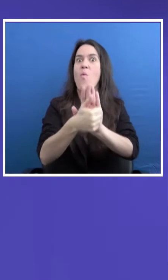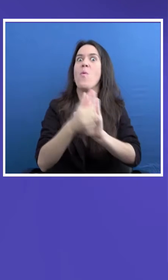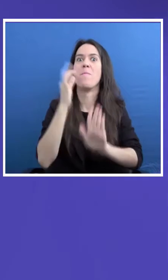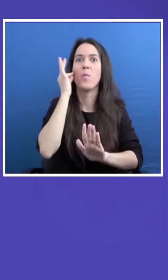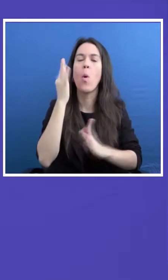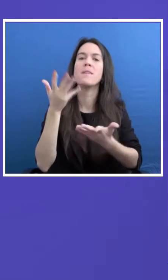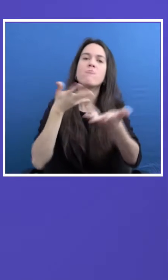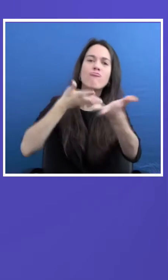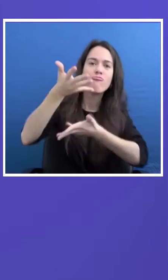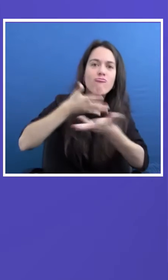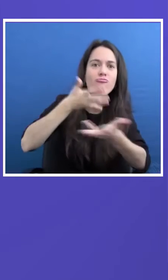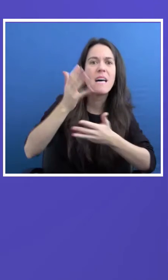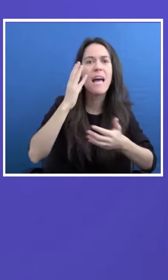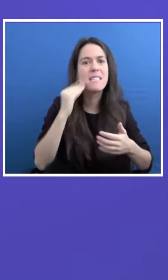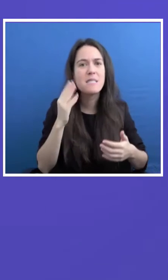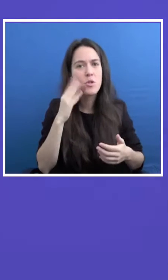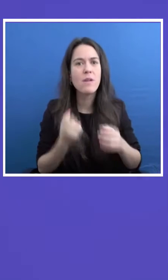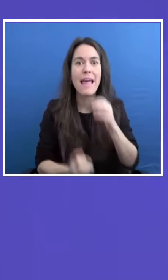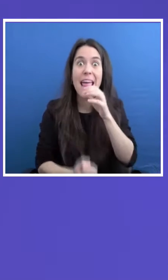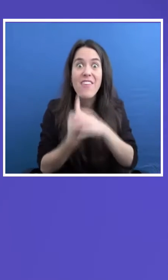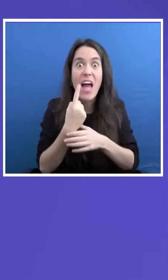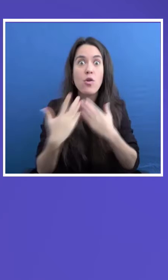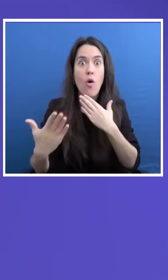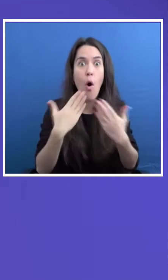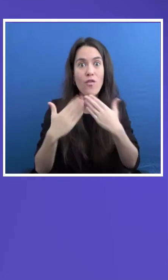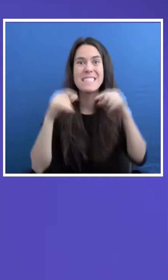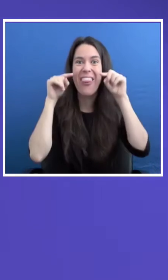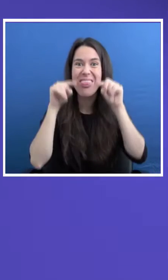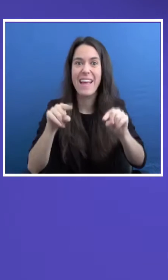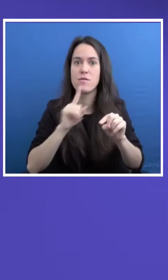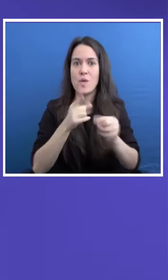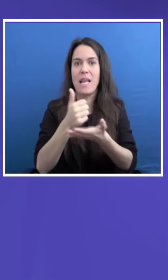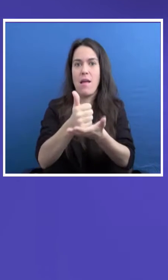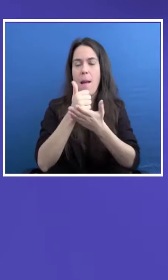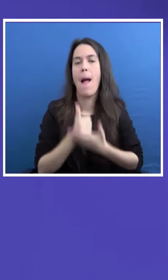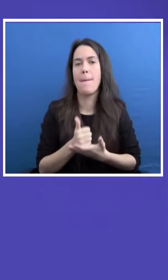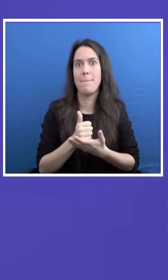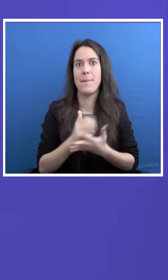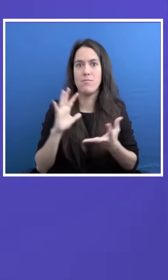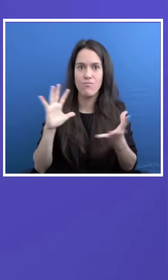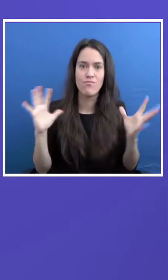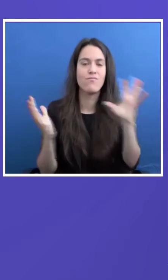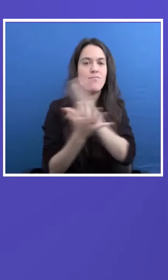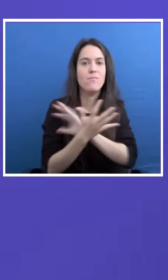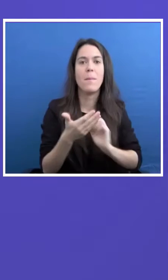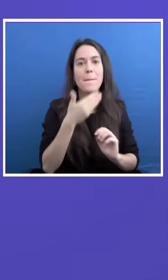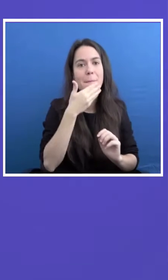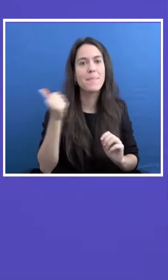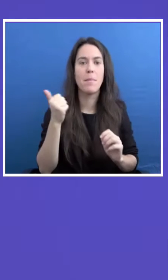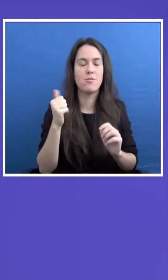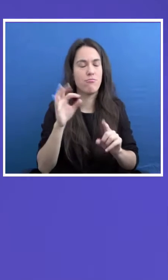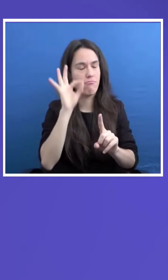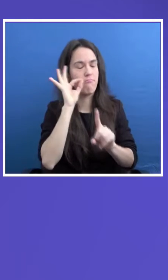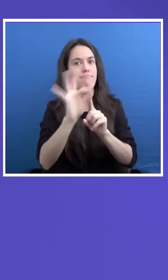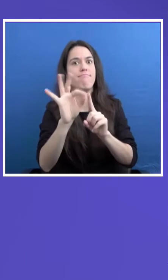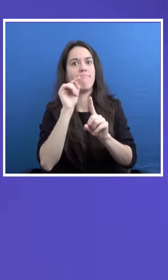experiences through events and conferences, that will help in conveying a better and more accurate reality of the